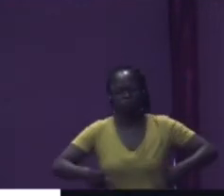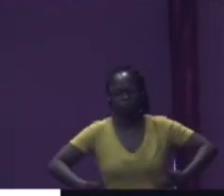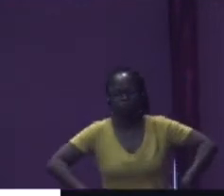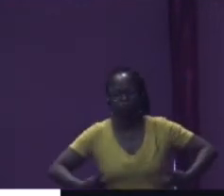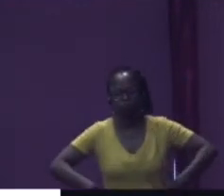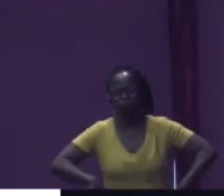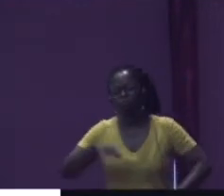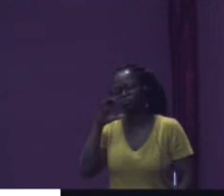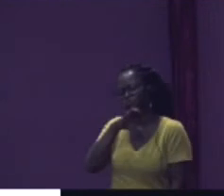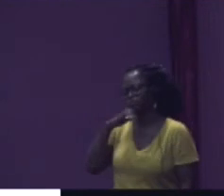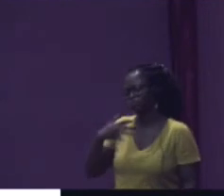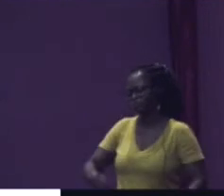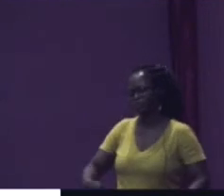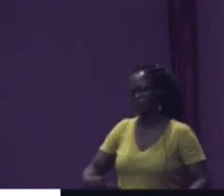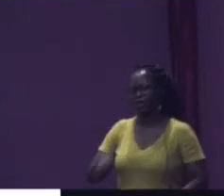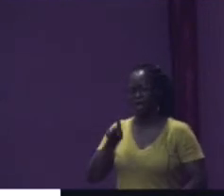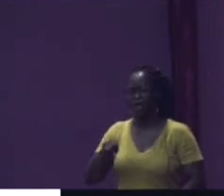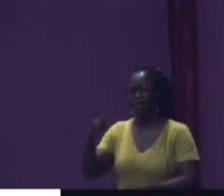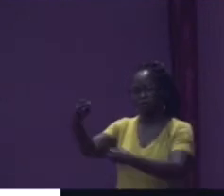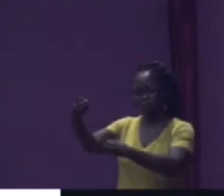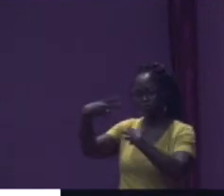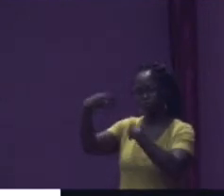measures.